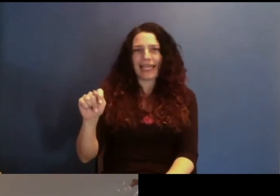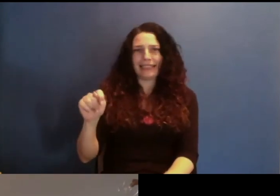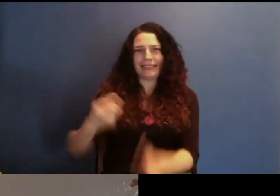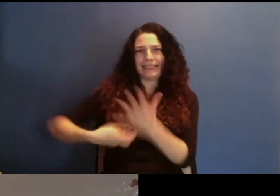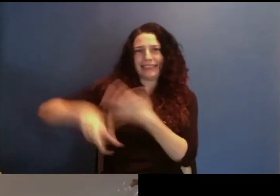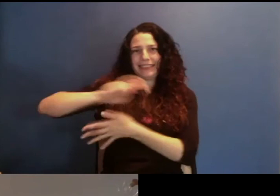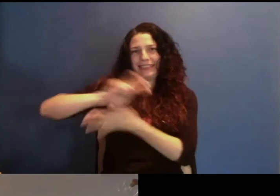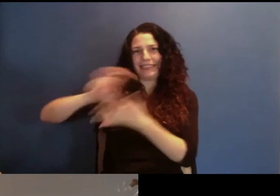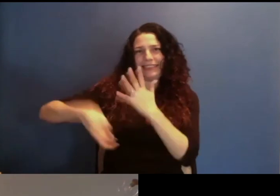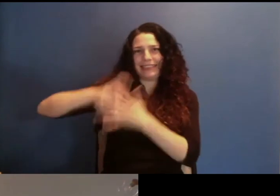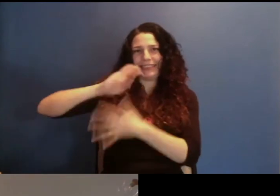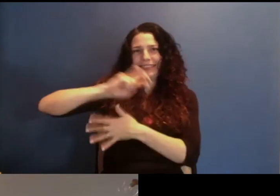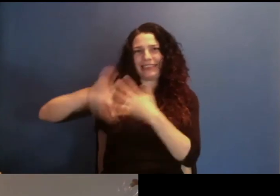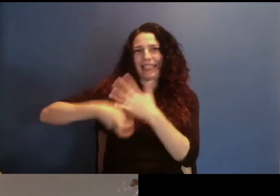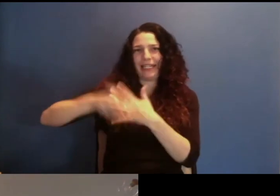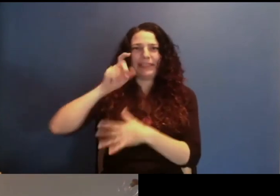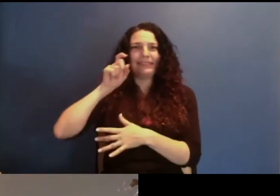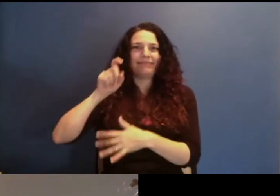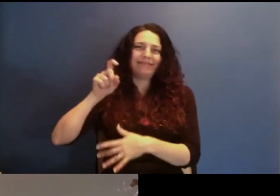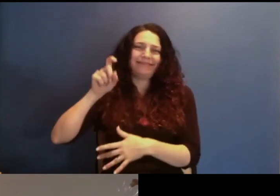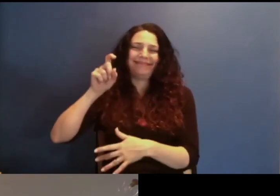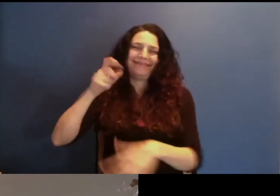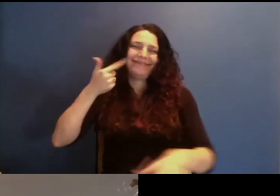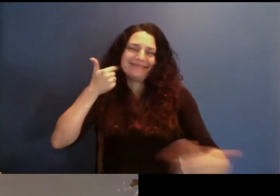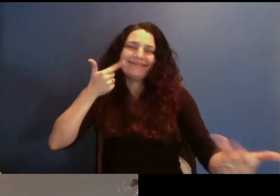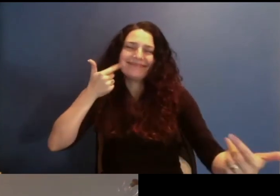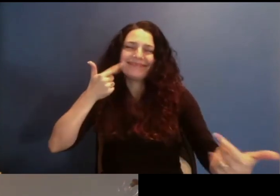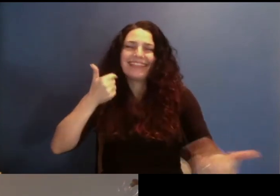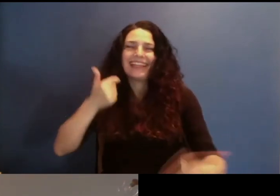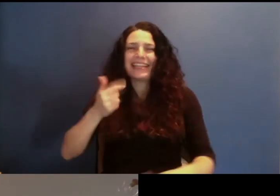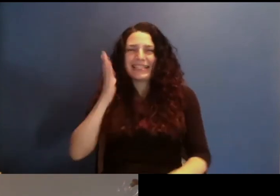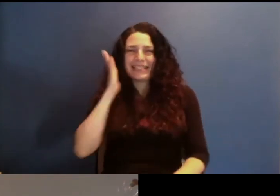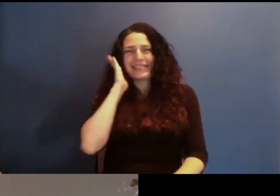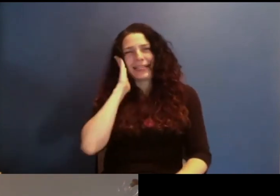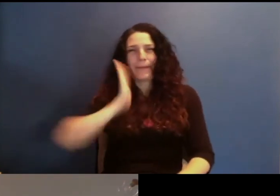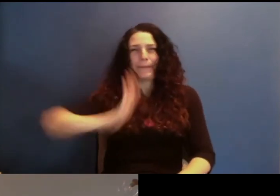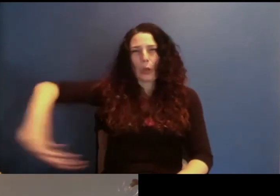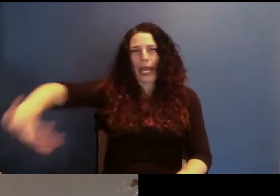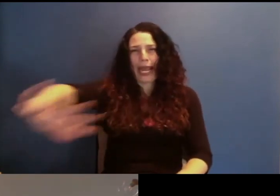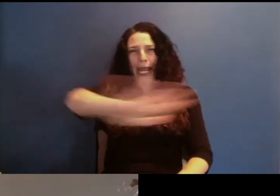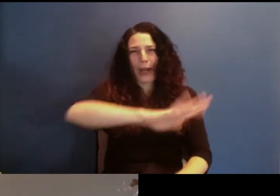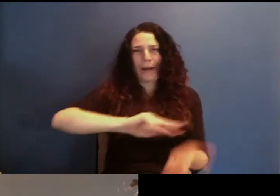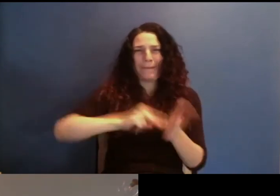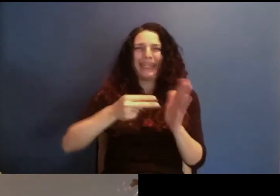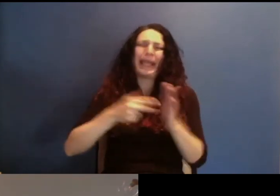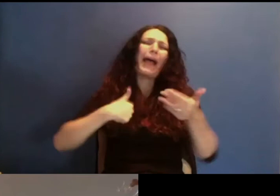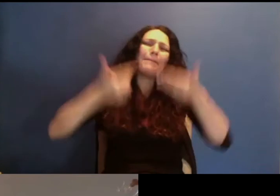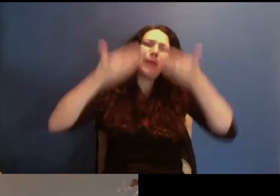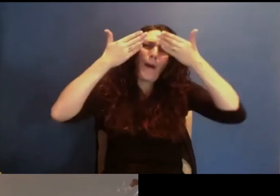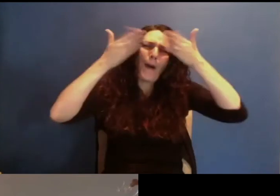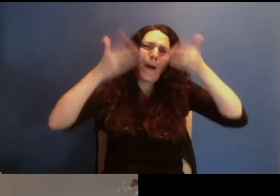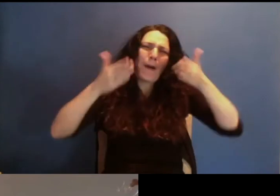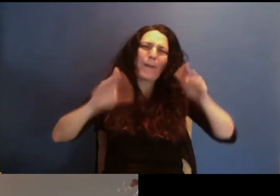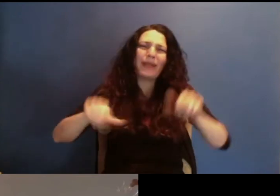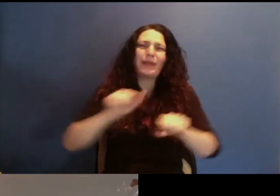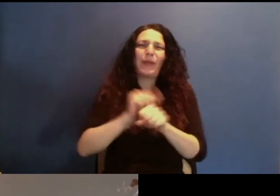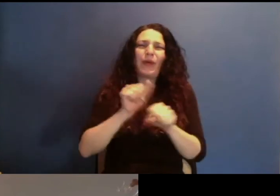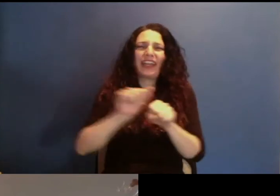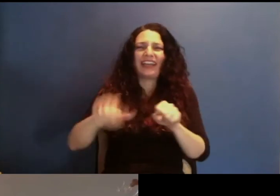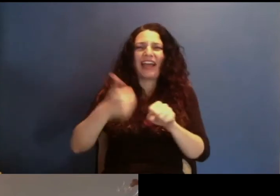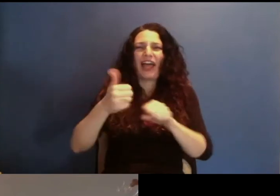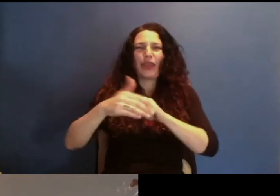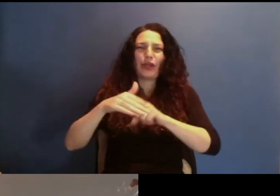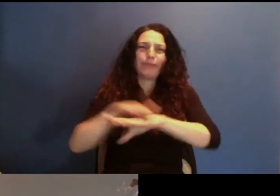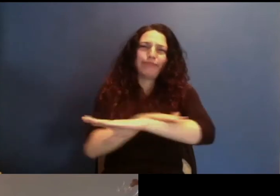also open to like working with other platforms as well. I really want to make a show